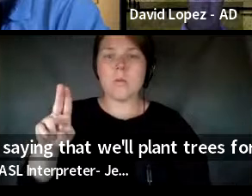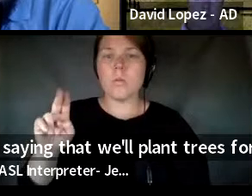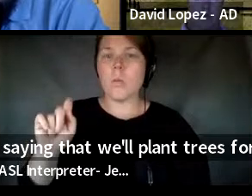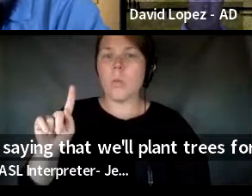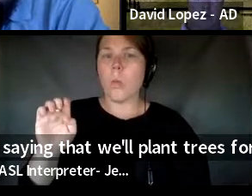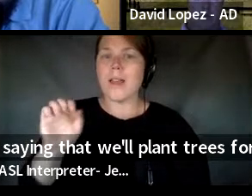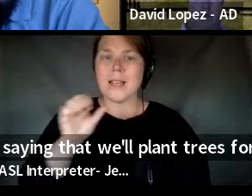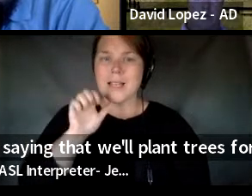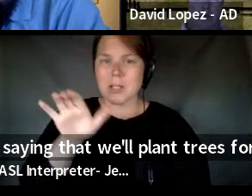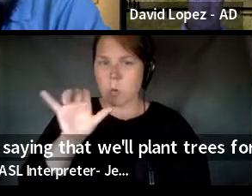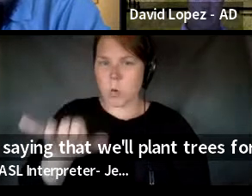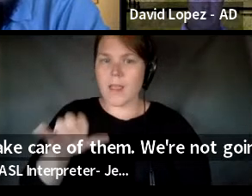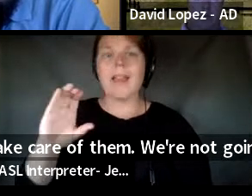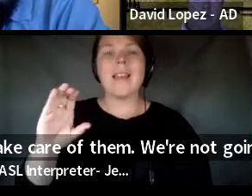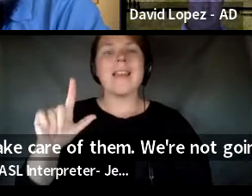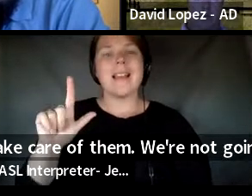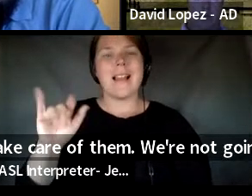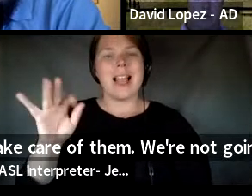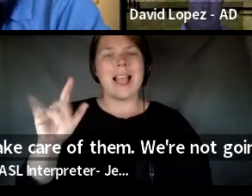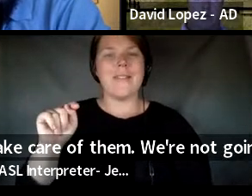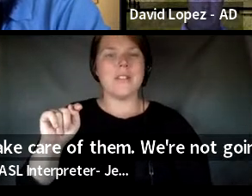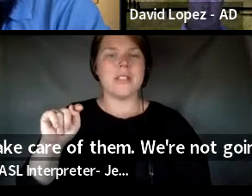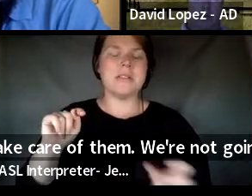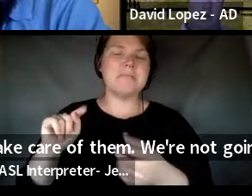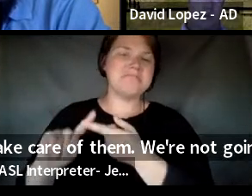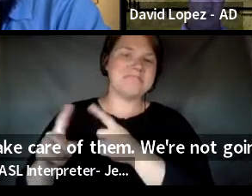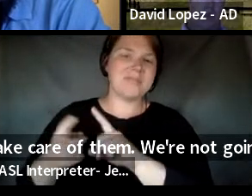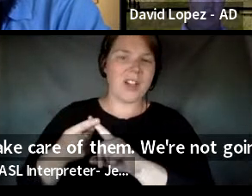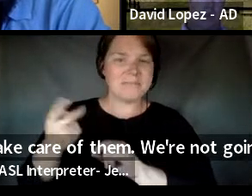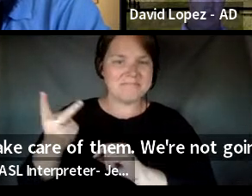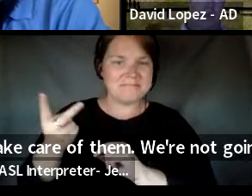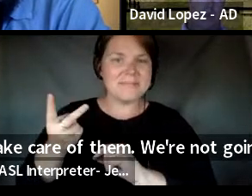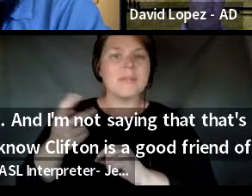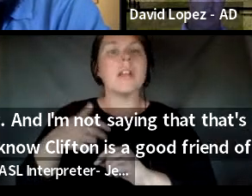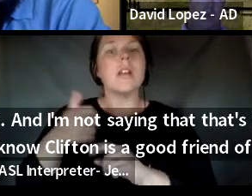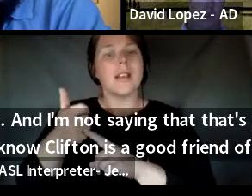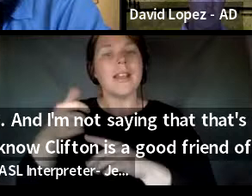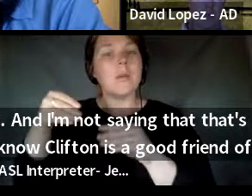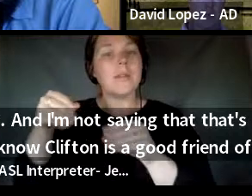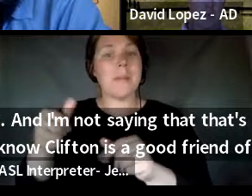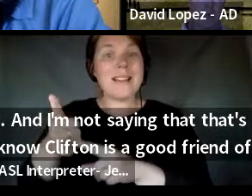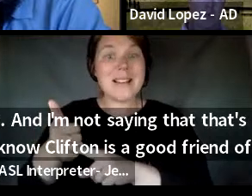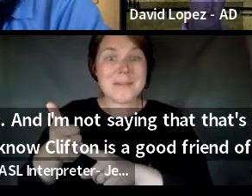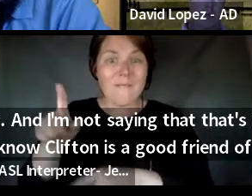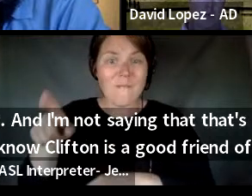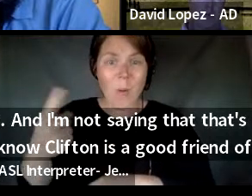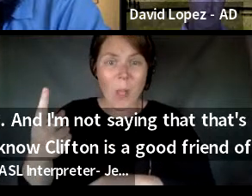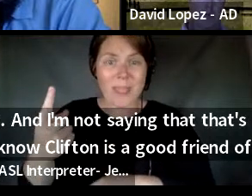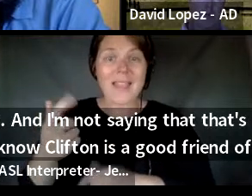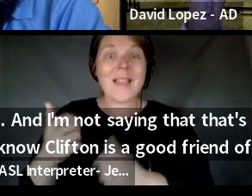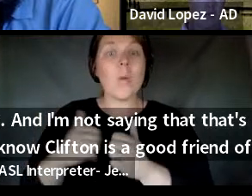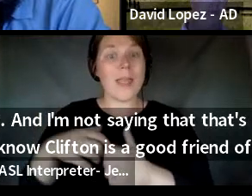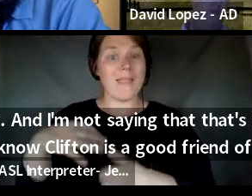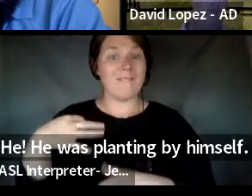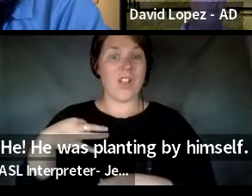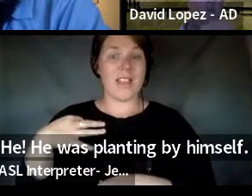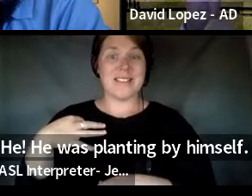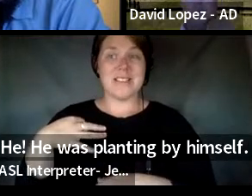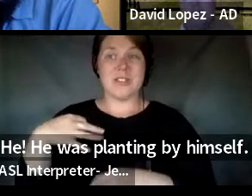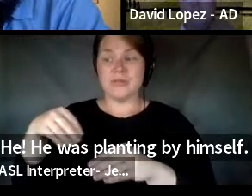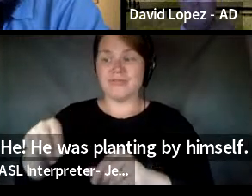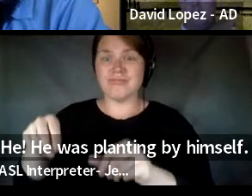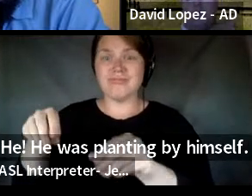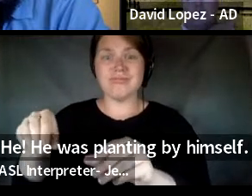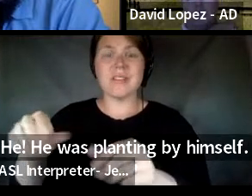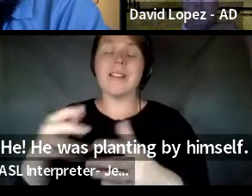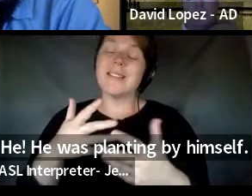know Clifton is a good friend of mine. He was planting by himself with volunteers, and